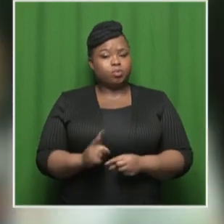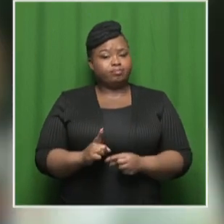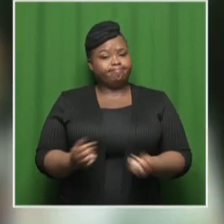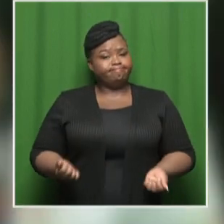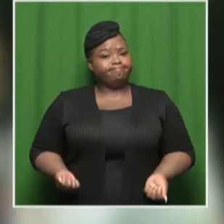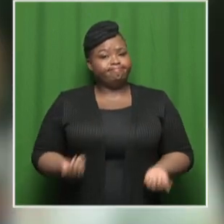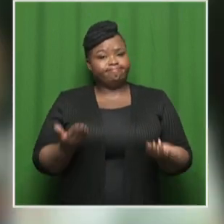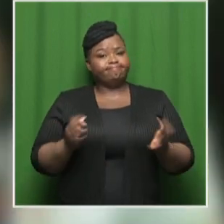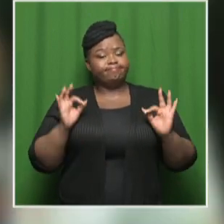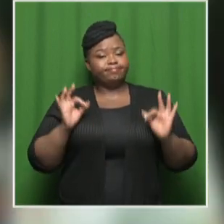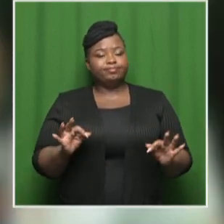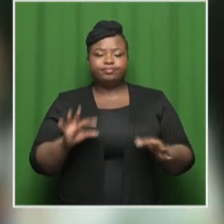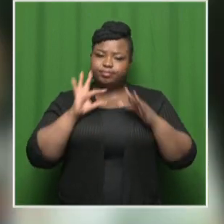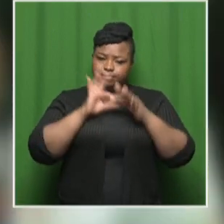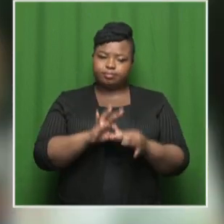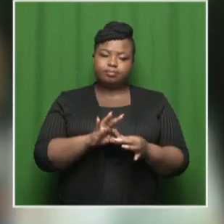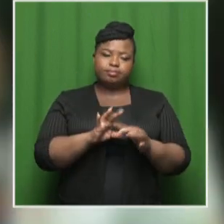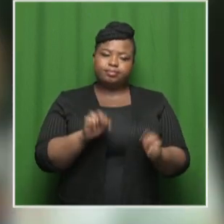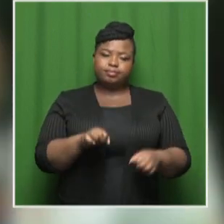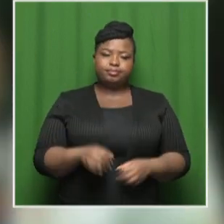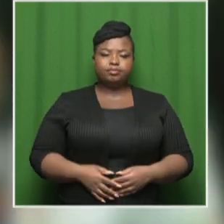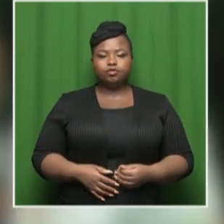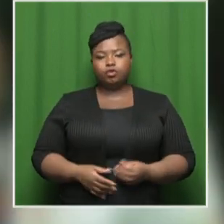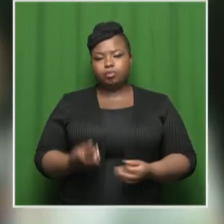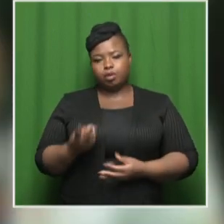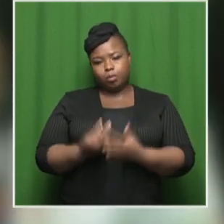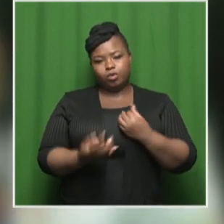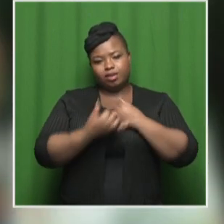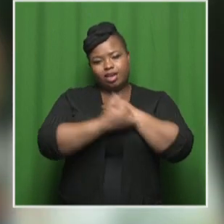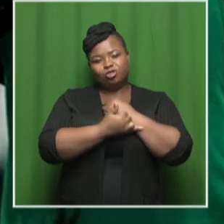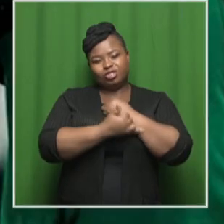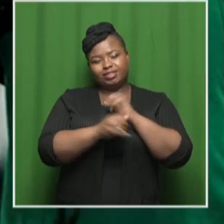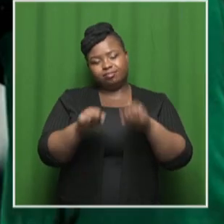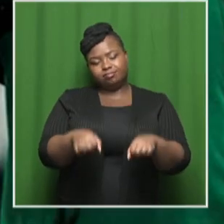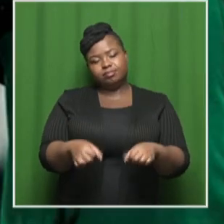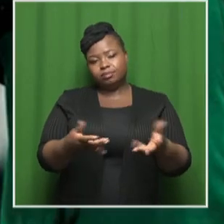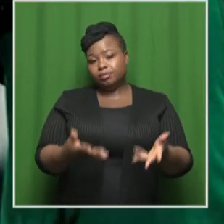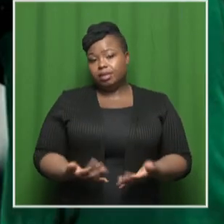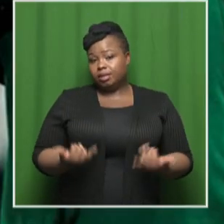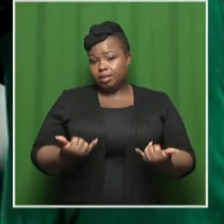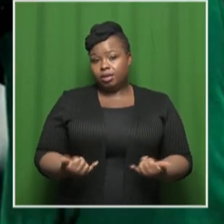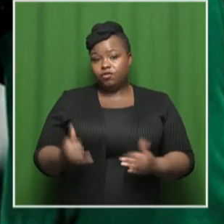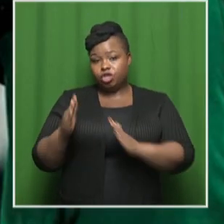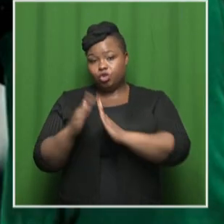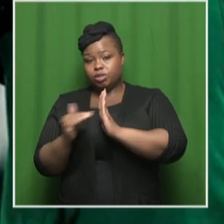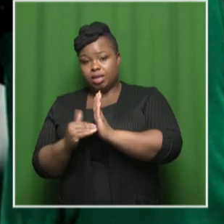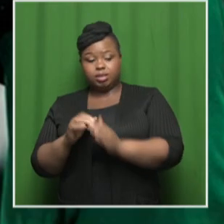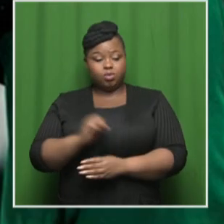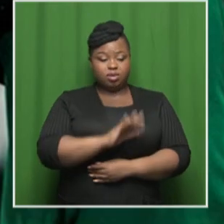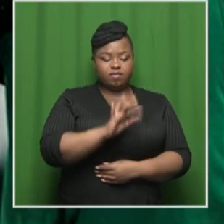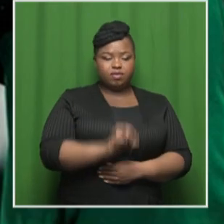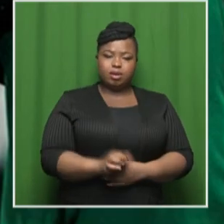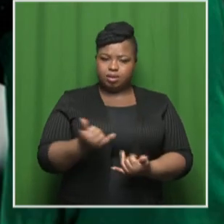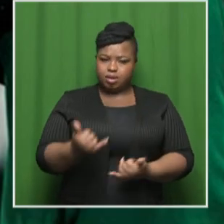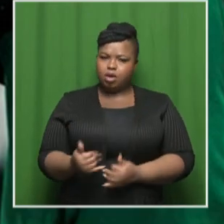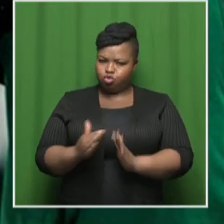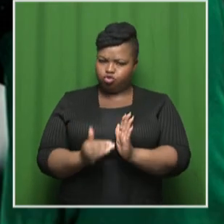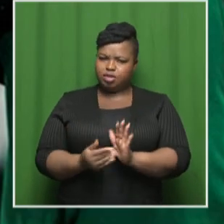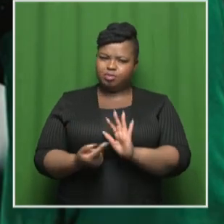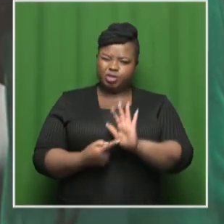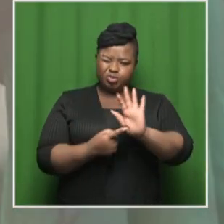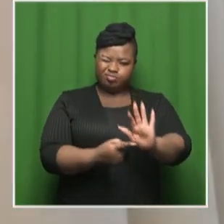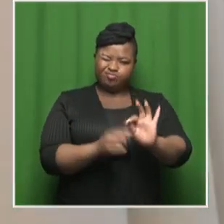event. The commitment is there from the 2 nations to make this work. Now it is up to us to deliver a real world-class